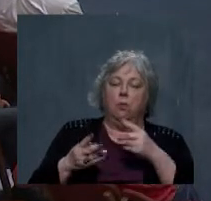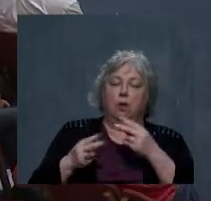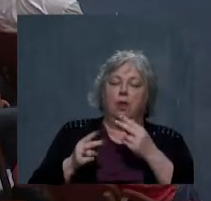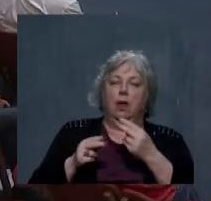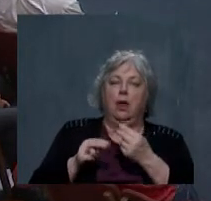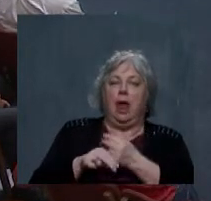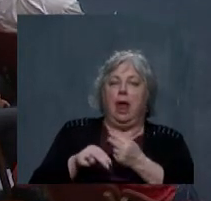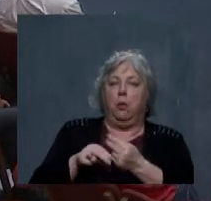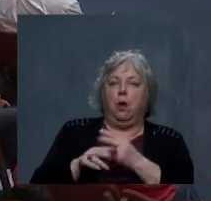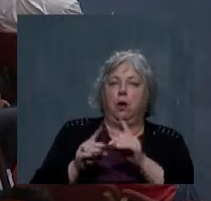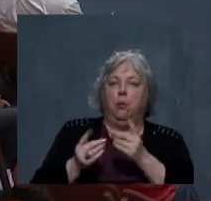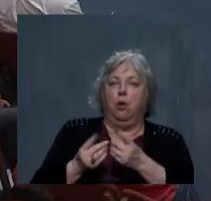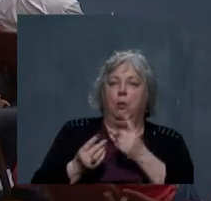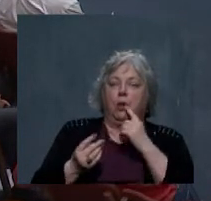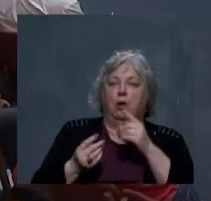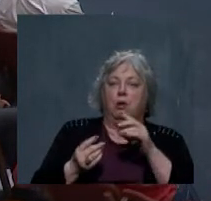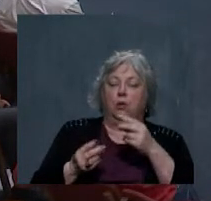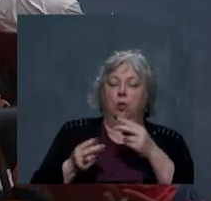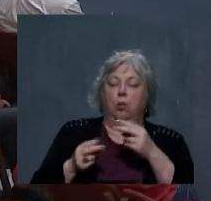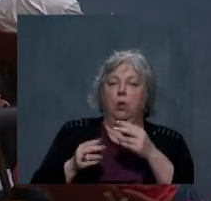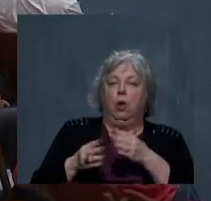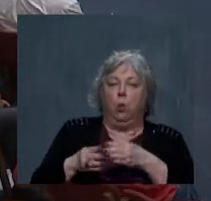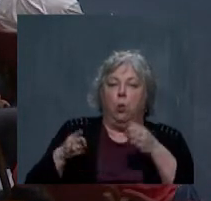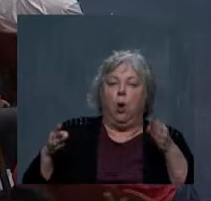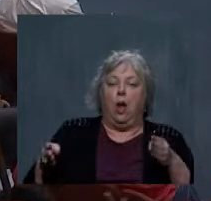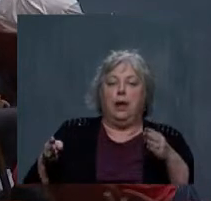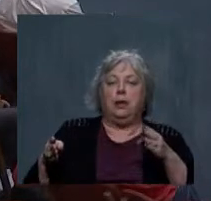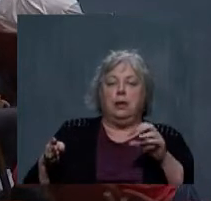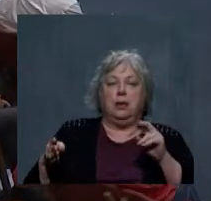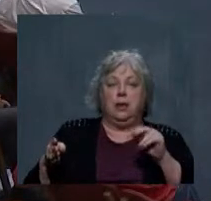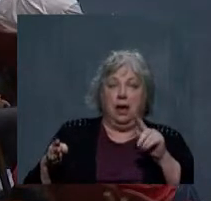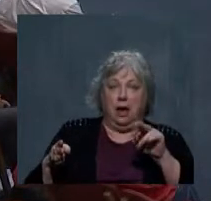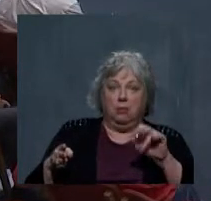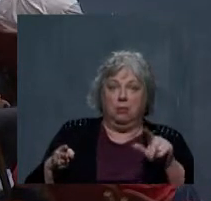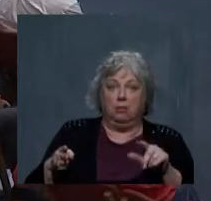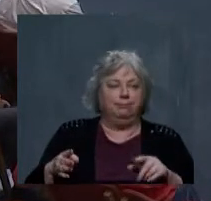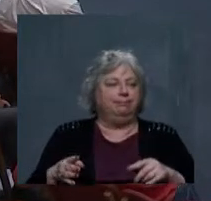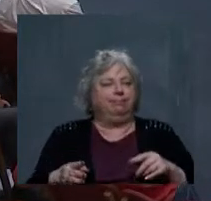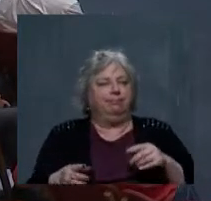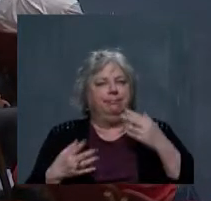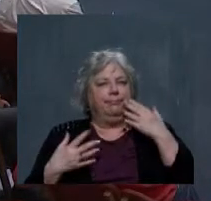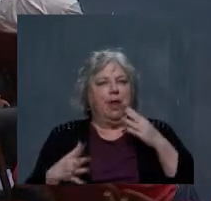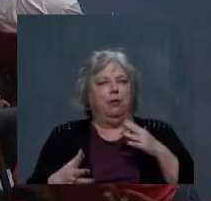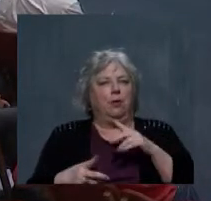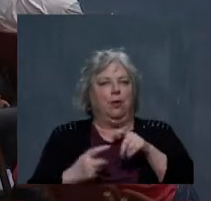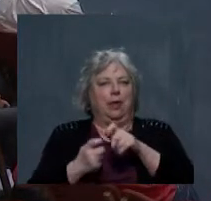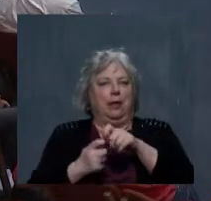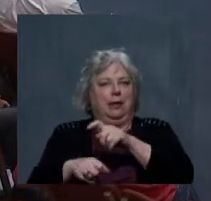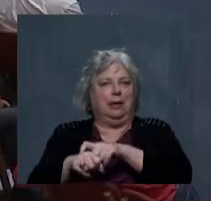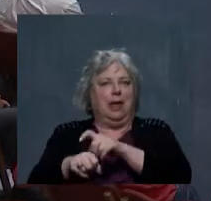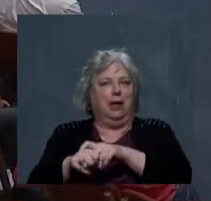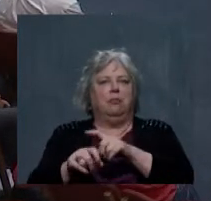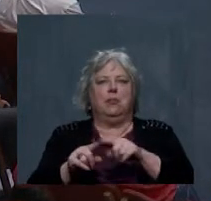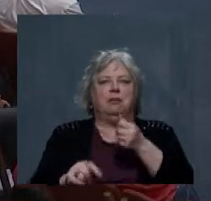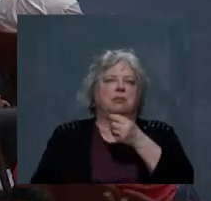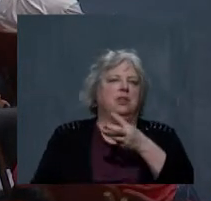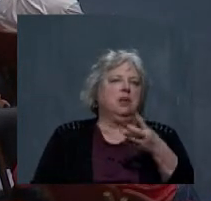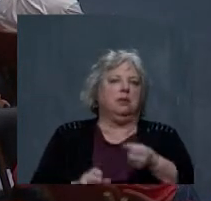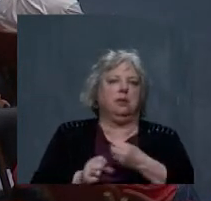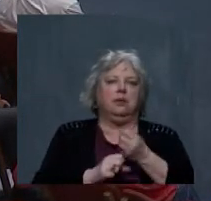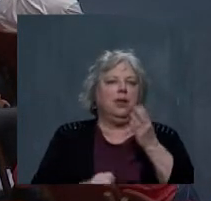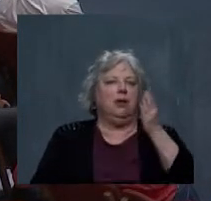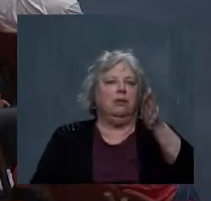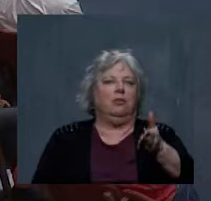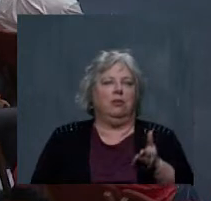10? I unfortunately don't know the exact, you know, time frame, but it's several years, you